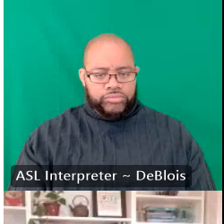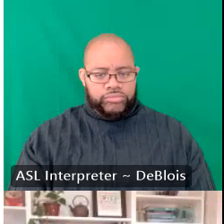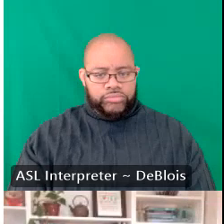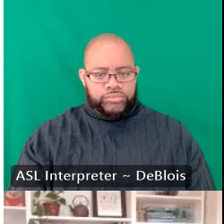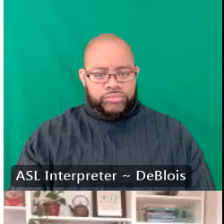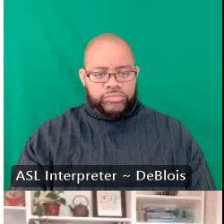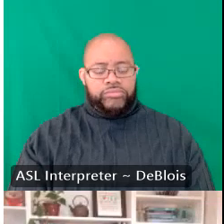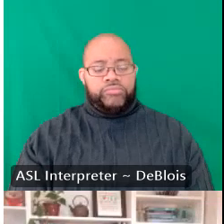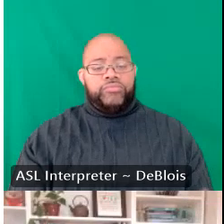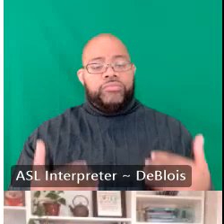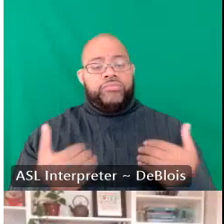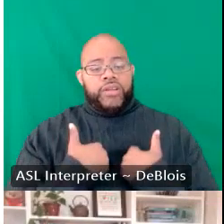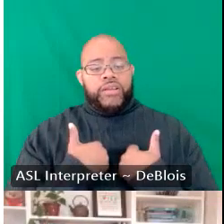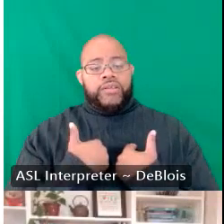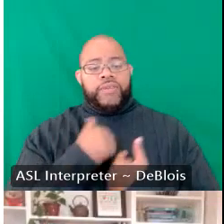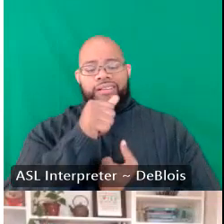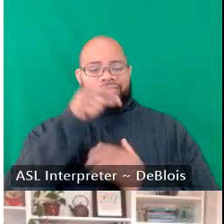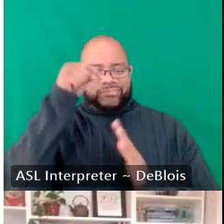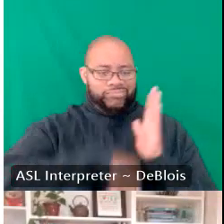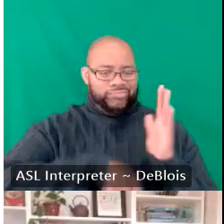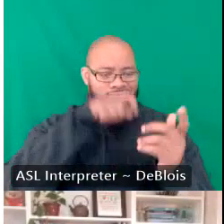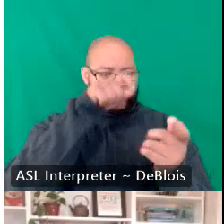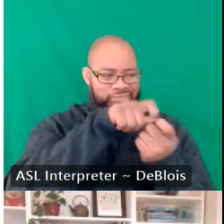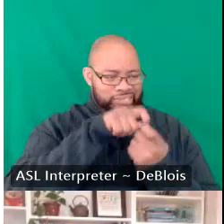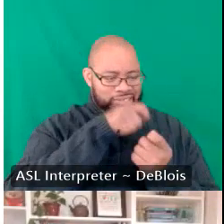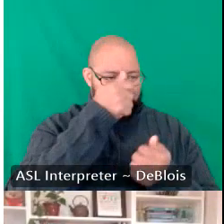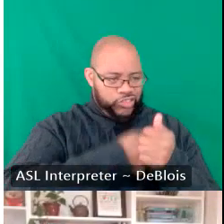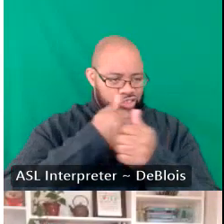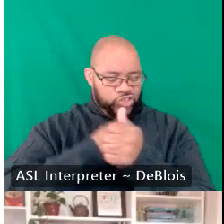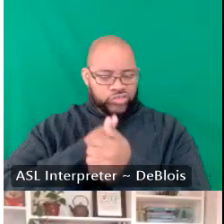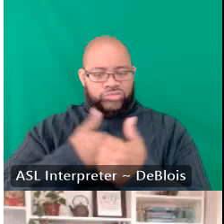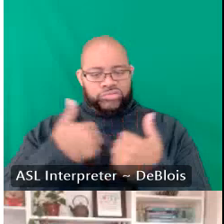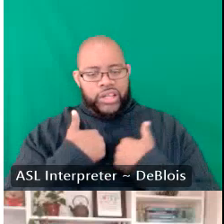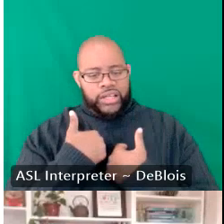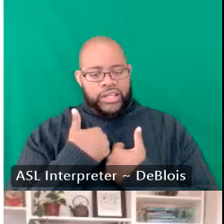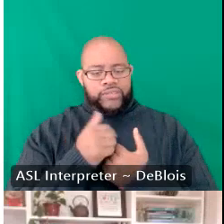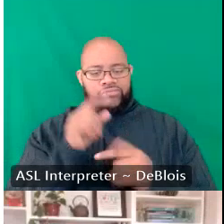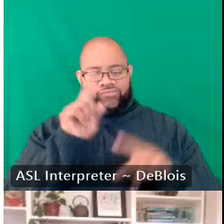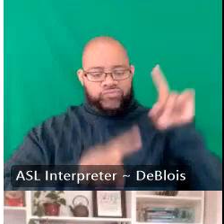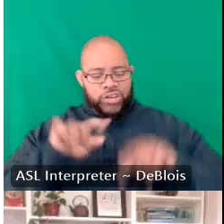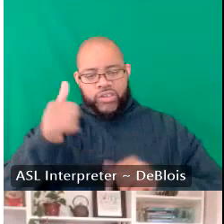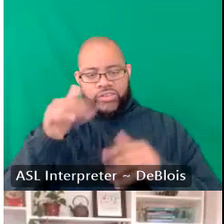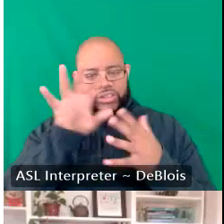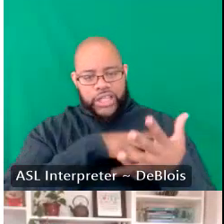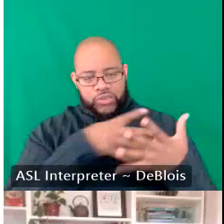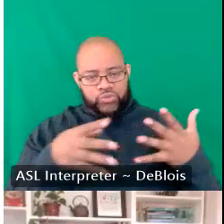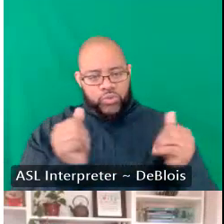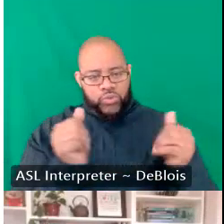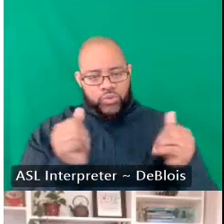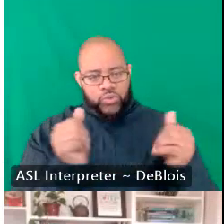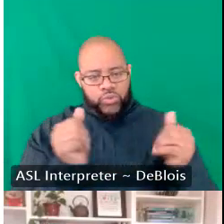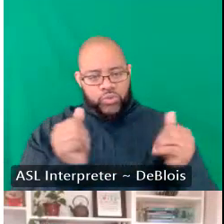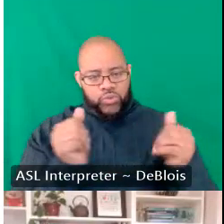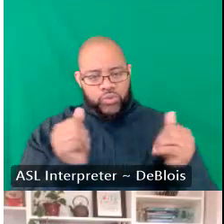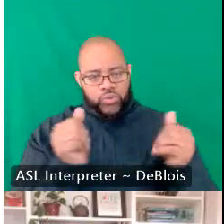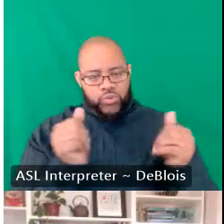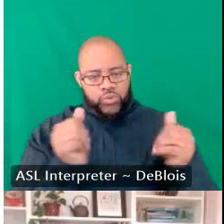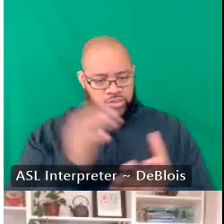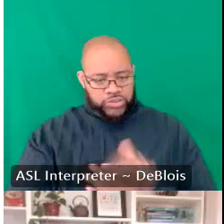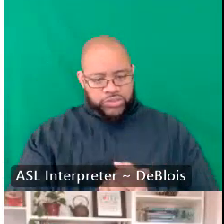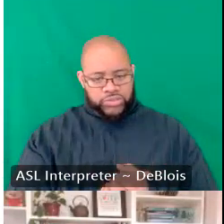There are, I'm not going to go into each one individually here. There are a variety of other schedules with very particular information,